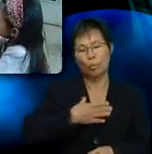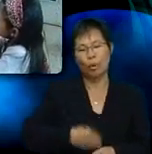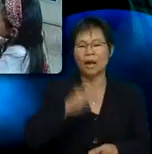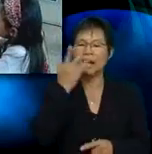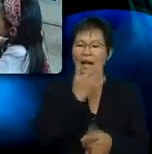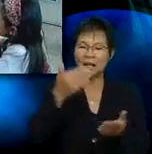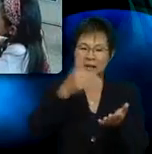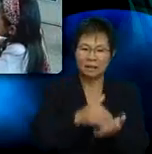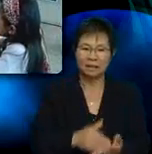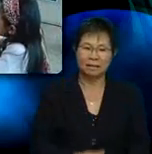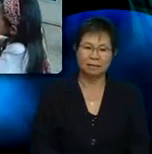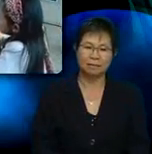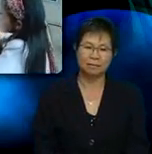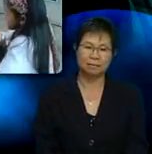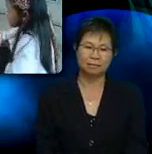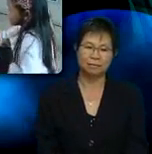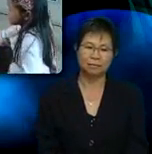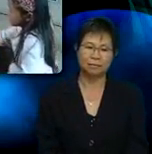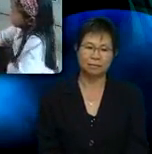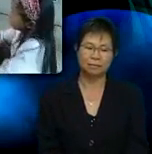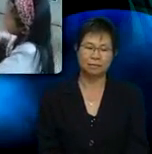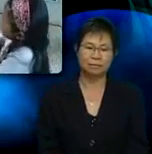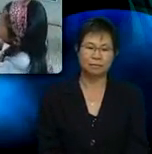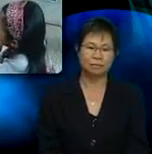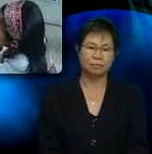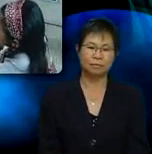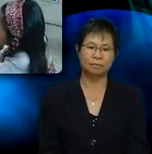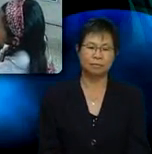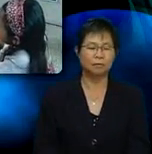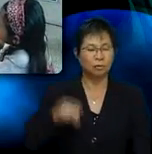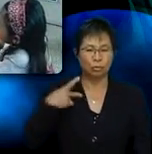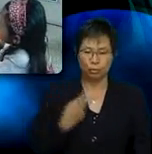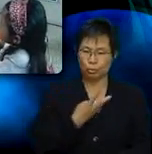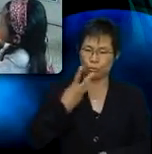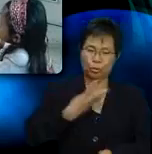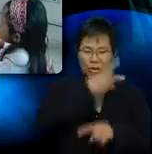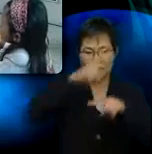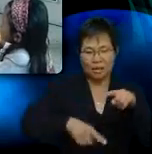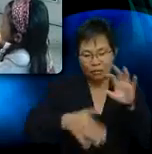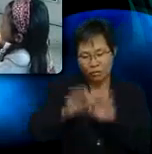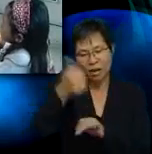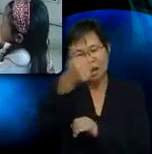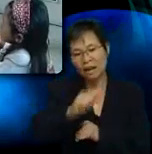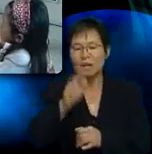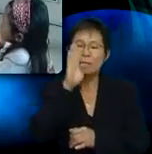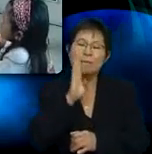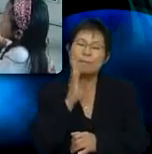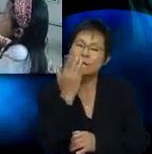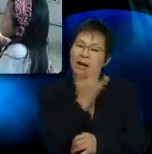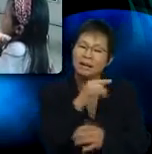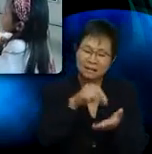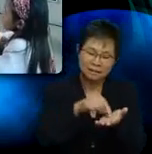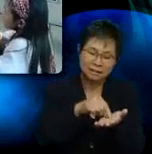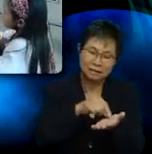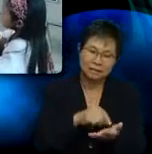White color again. Yeah. See? We can't find any brown color seed.